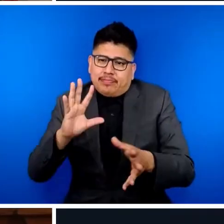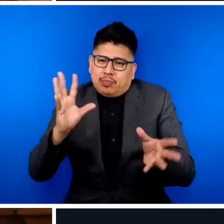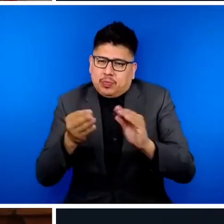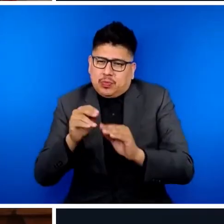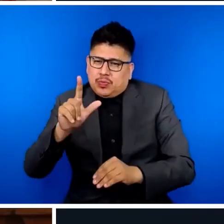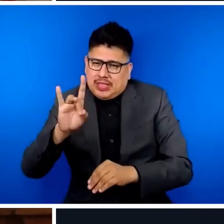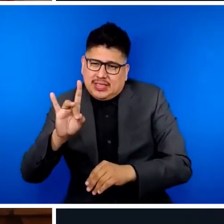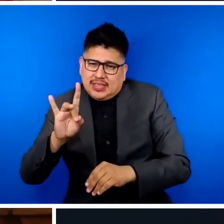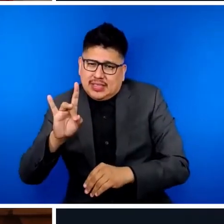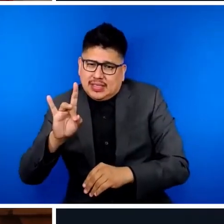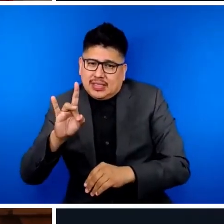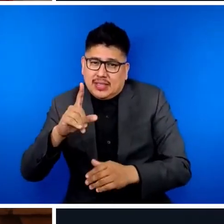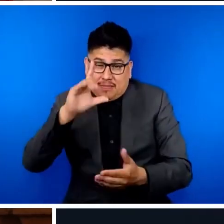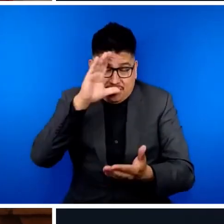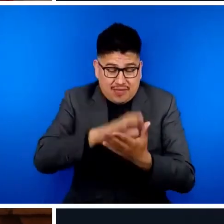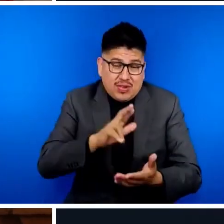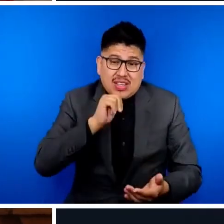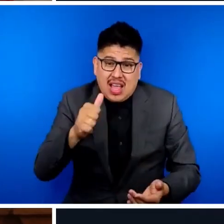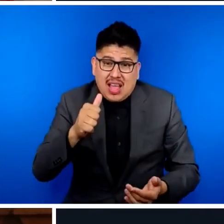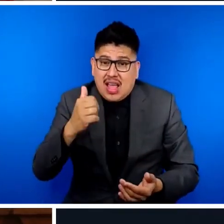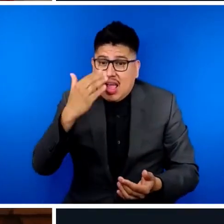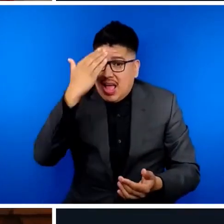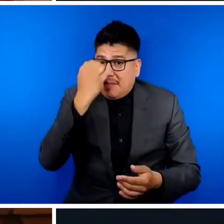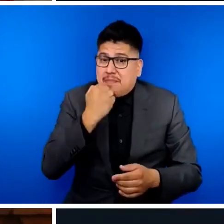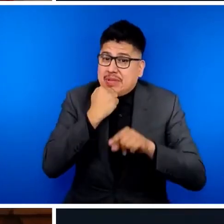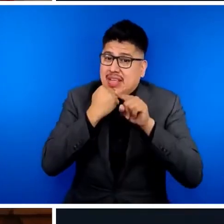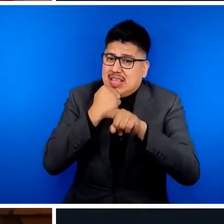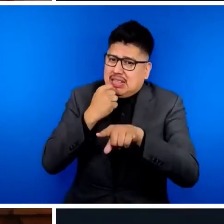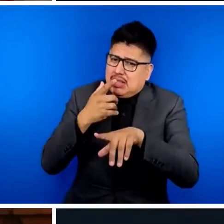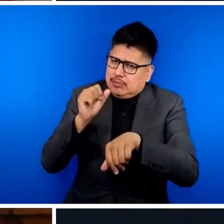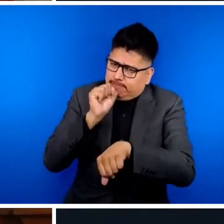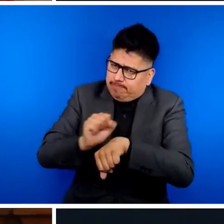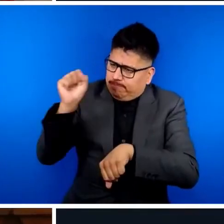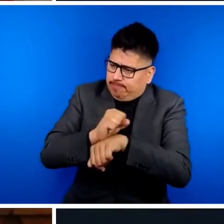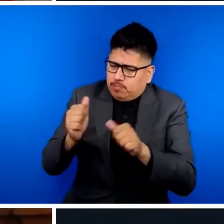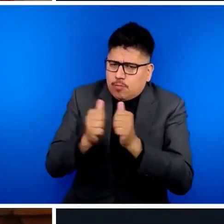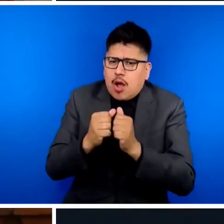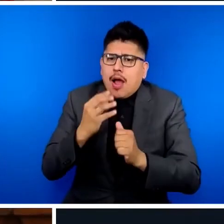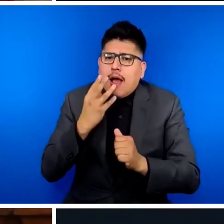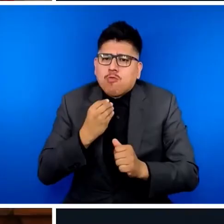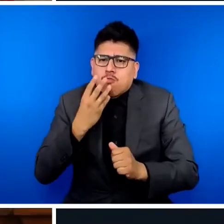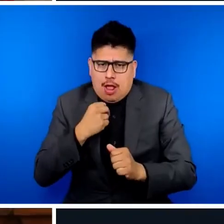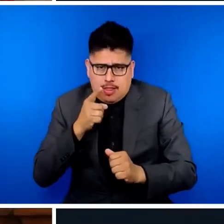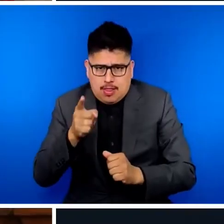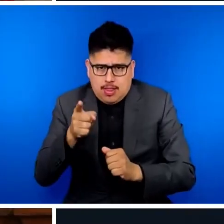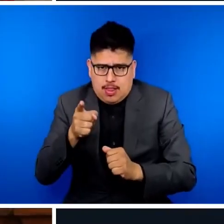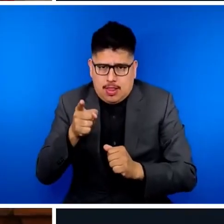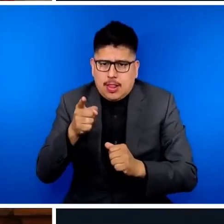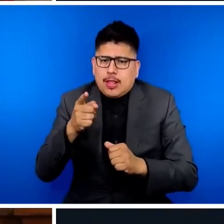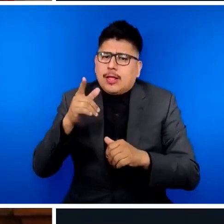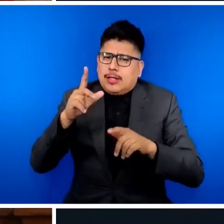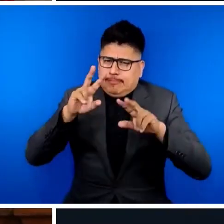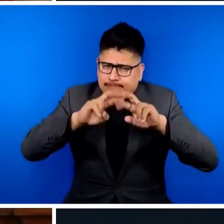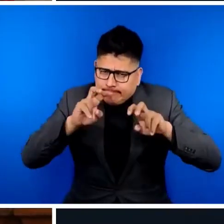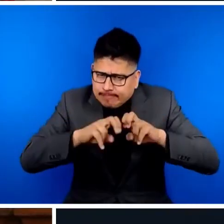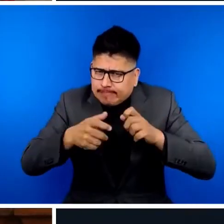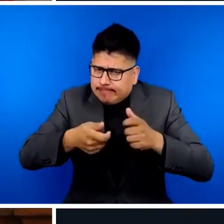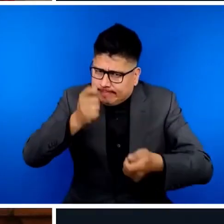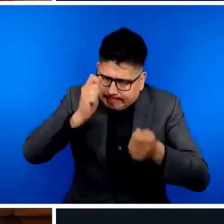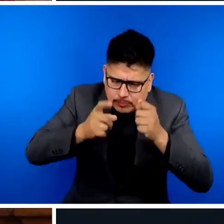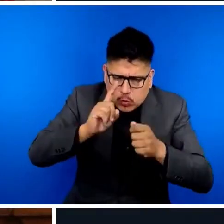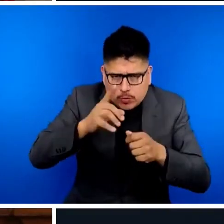not, Hamas worked along with Israel, and they dug, and they dug, and they dug. It's a